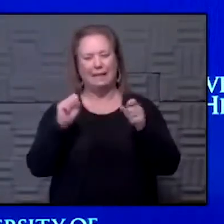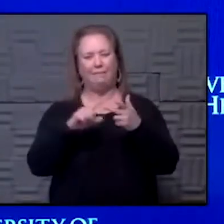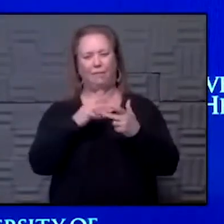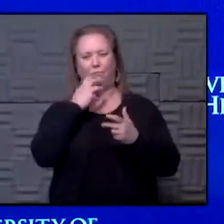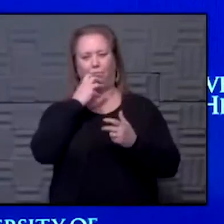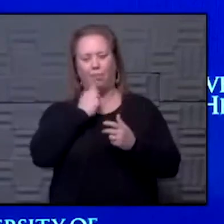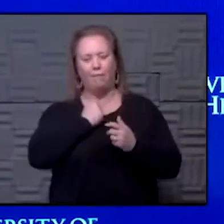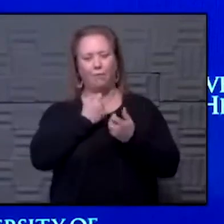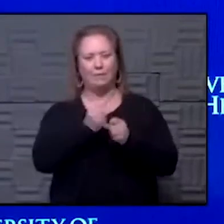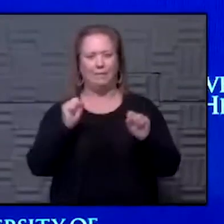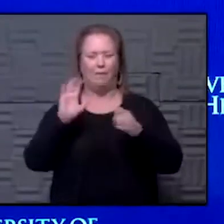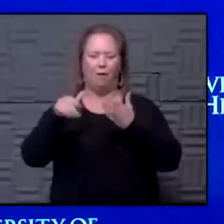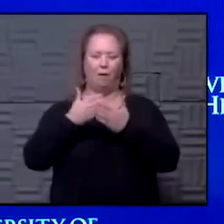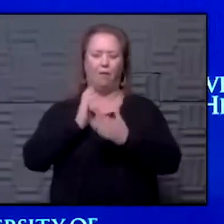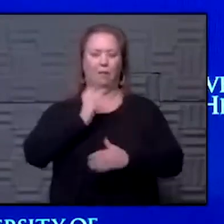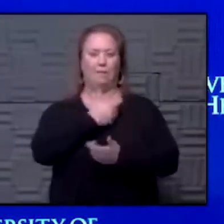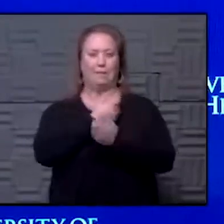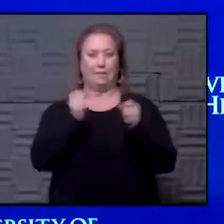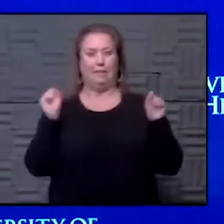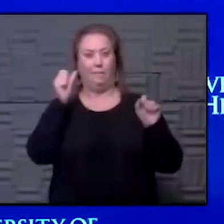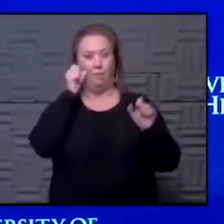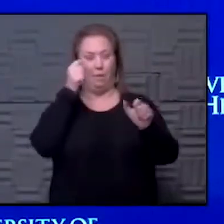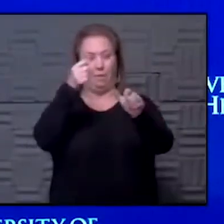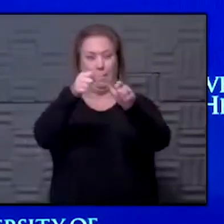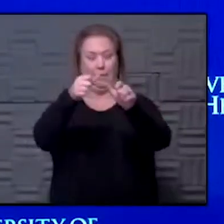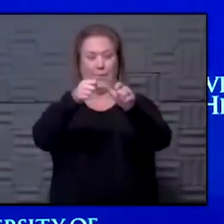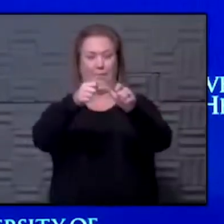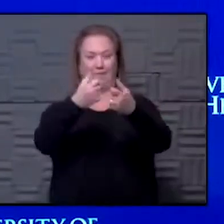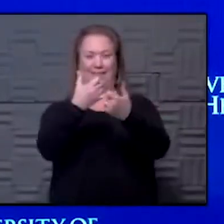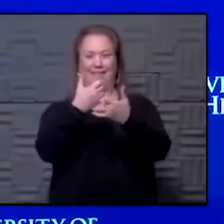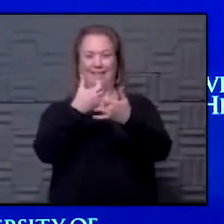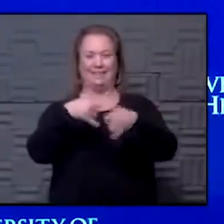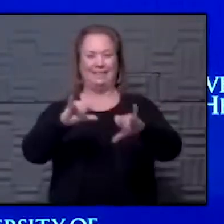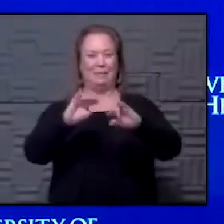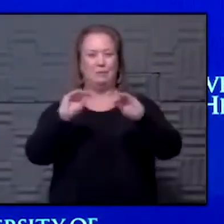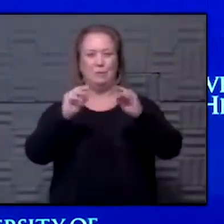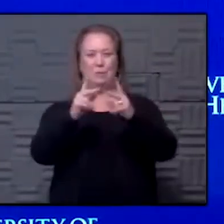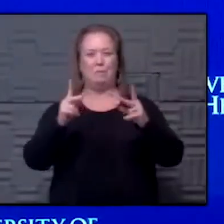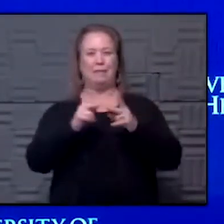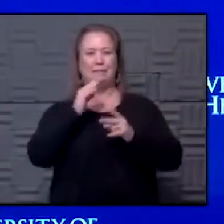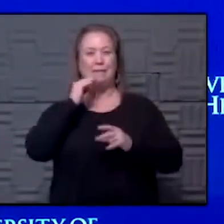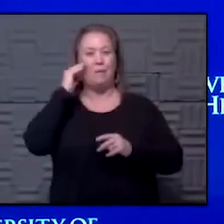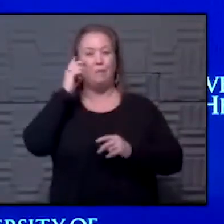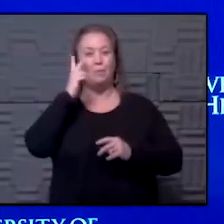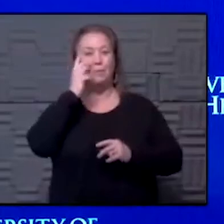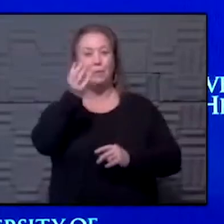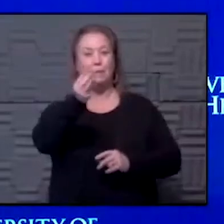keep all of us safe. And remember, there's still no place like home. We'll see you on Monday.